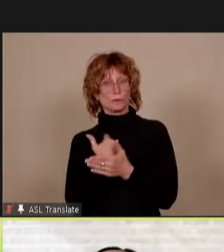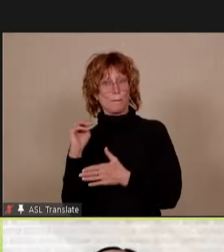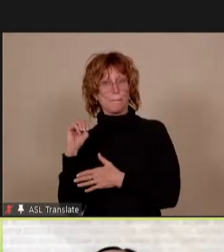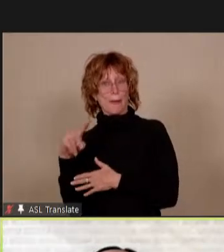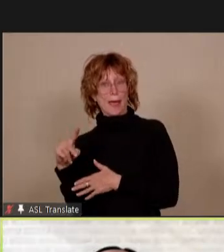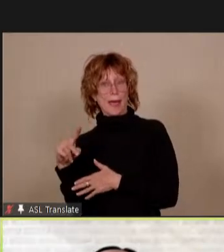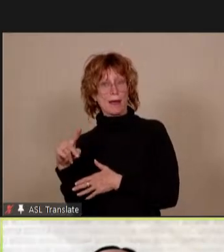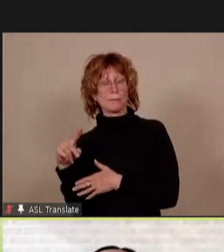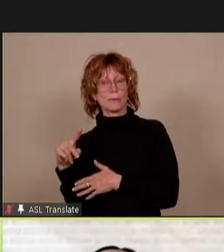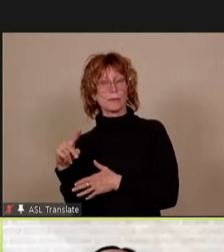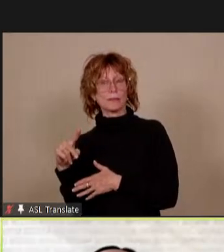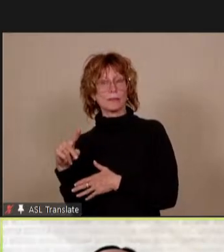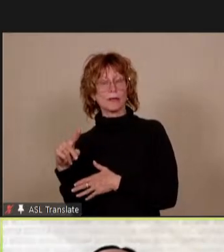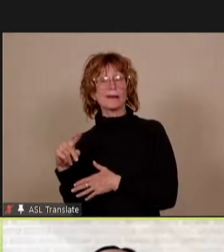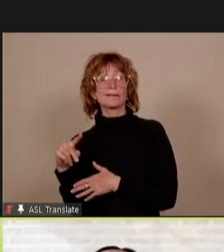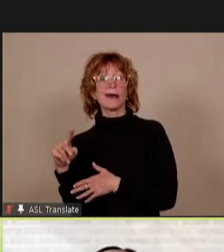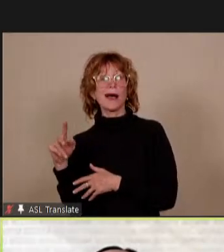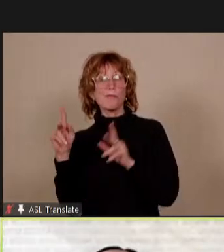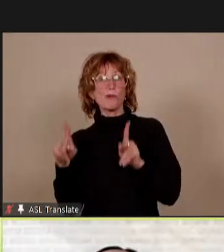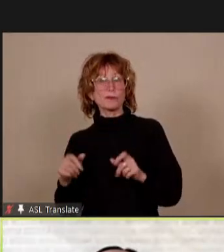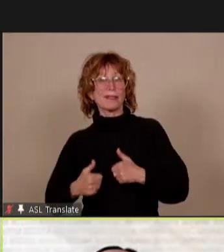was submitted by a member of the public